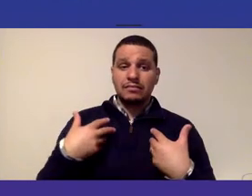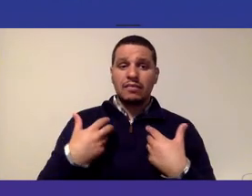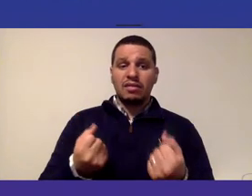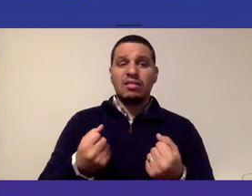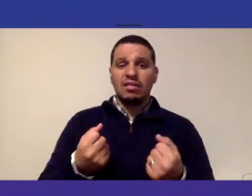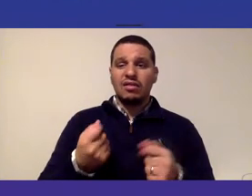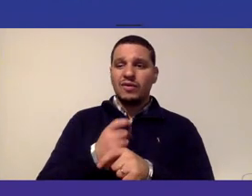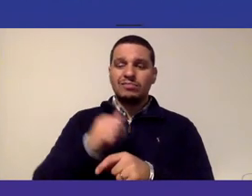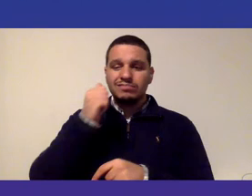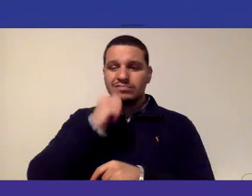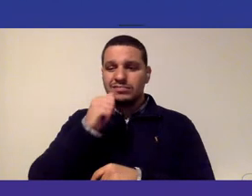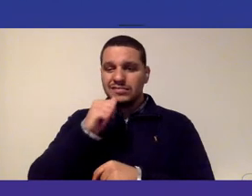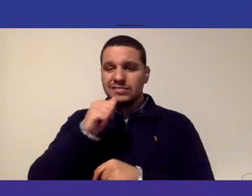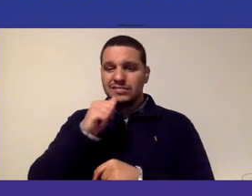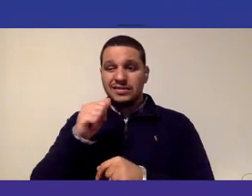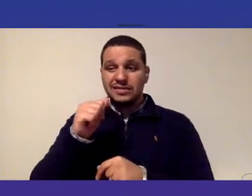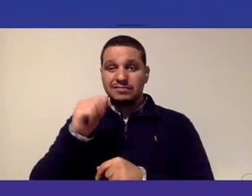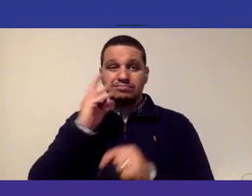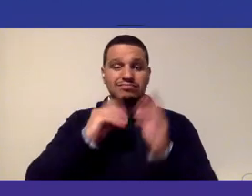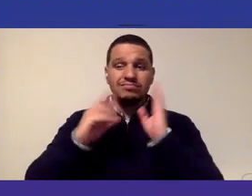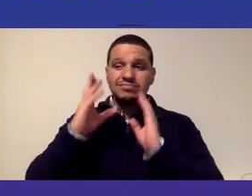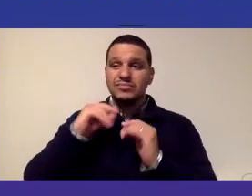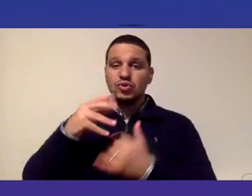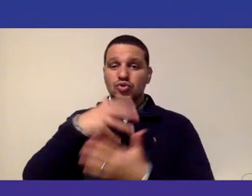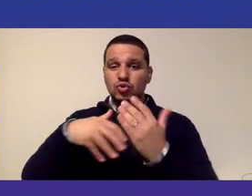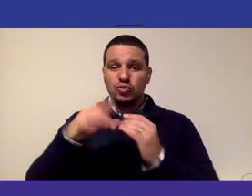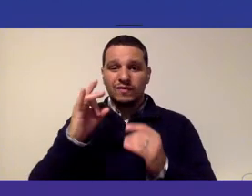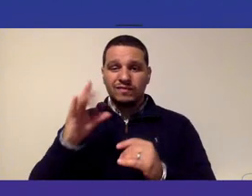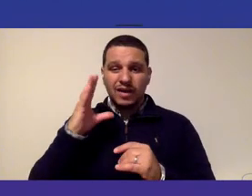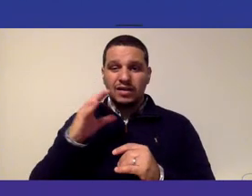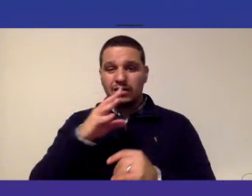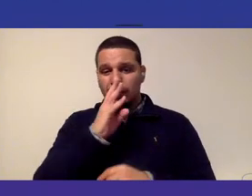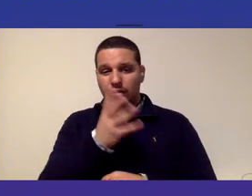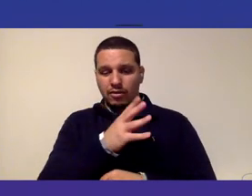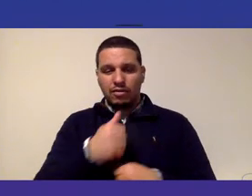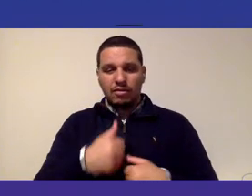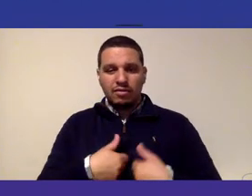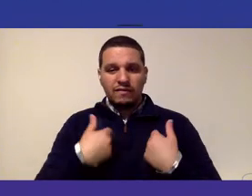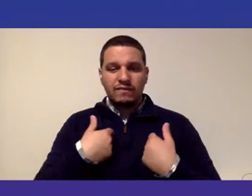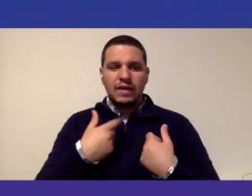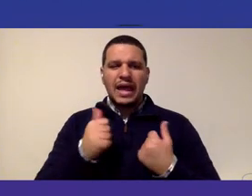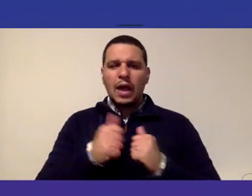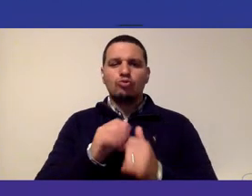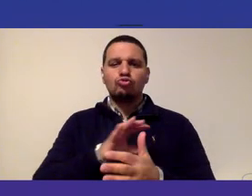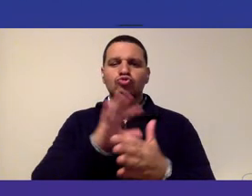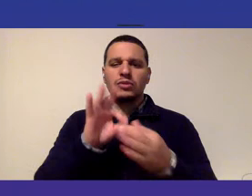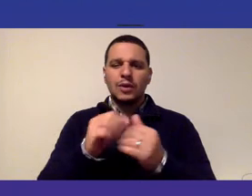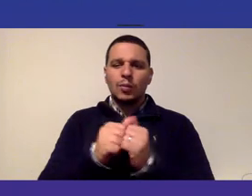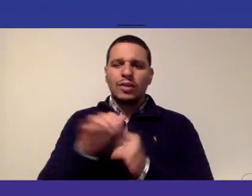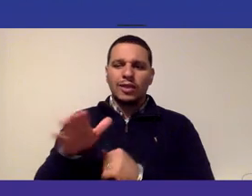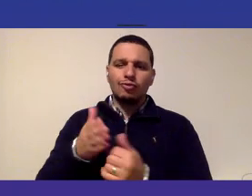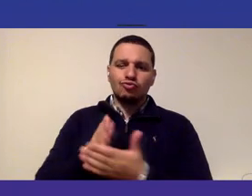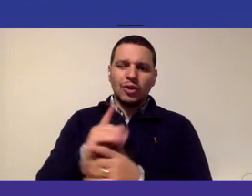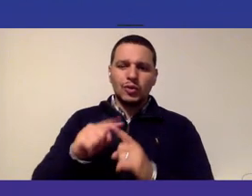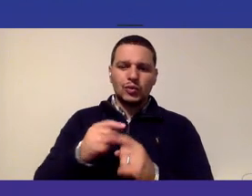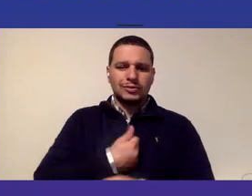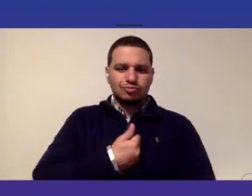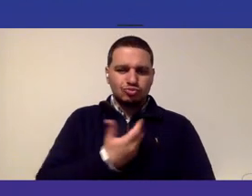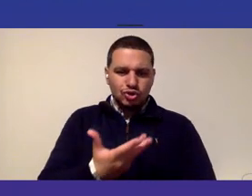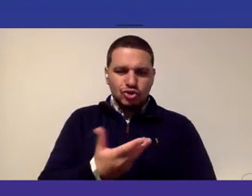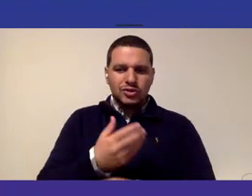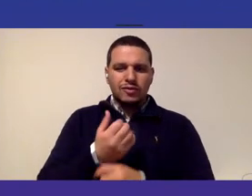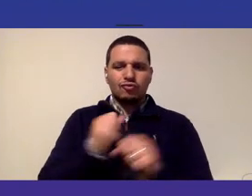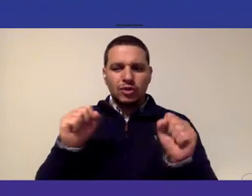of dismissal and social violence in their lives, and as a way to reconnect with their right to expression, freedom, and